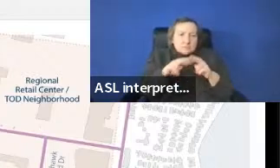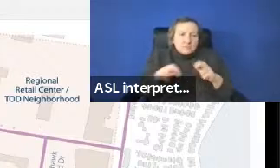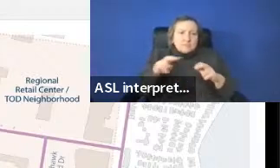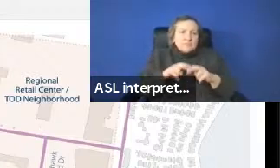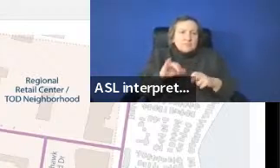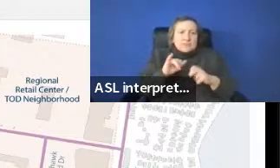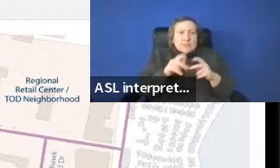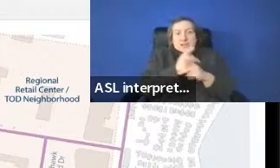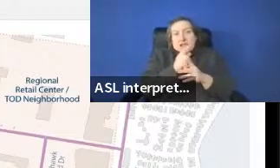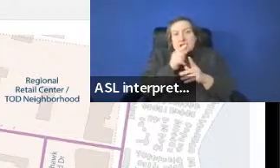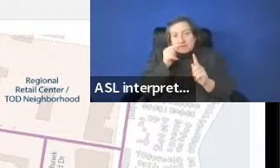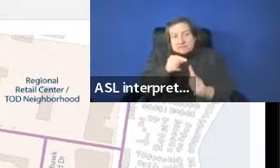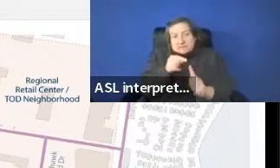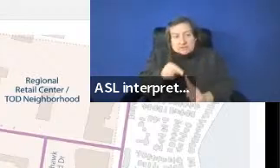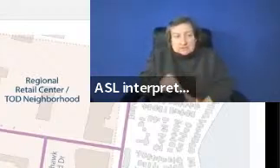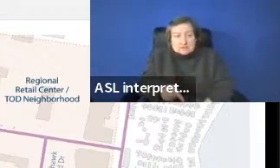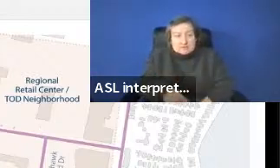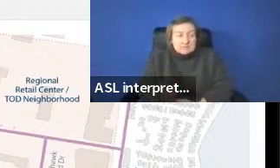type of detail.